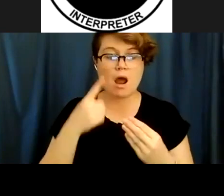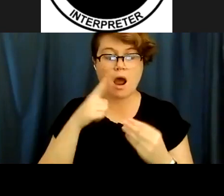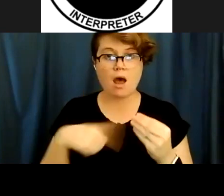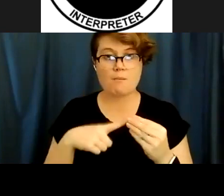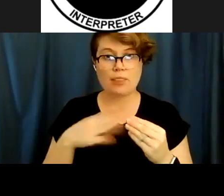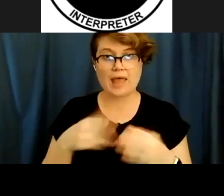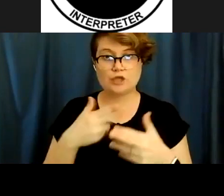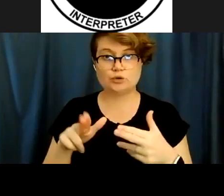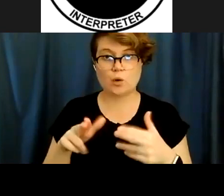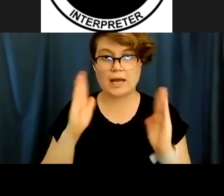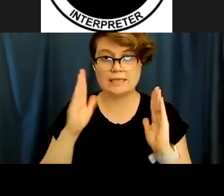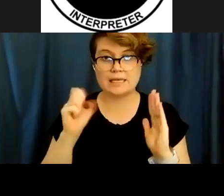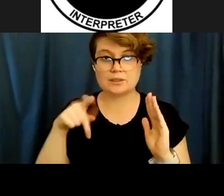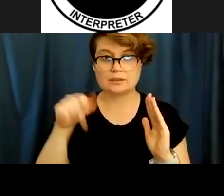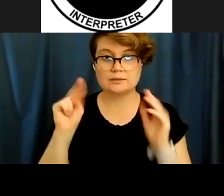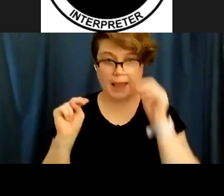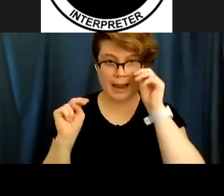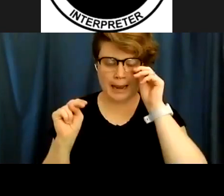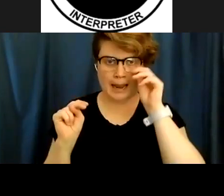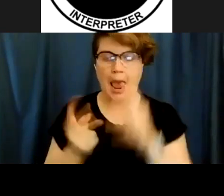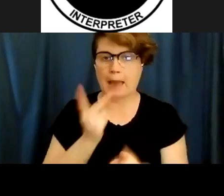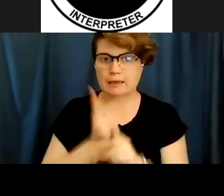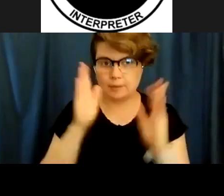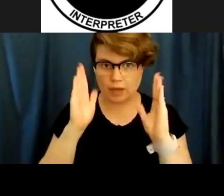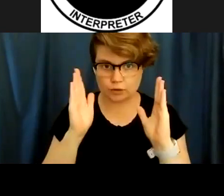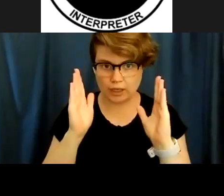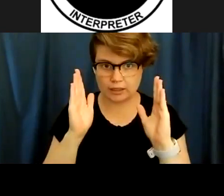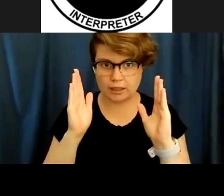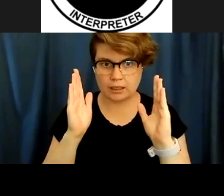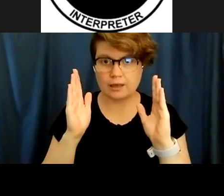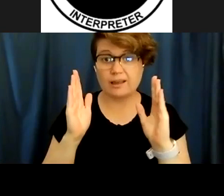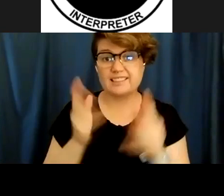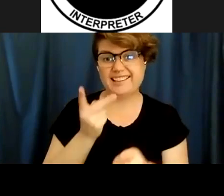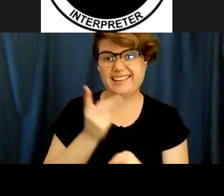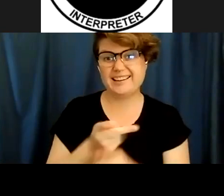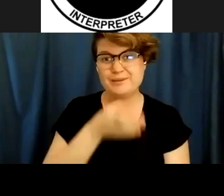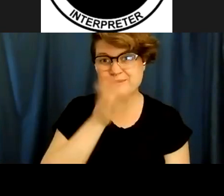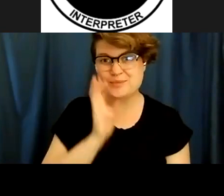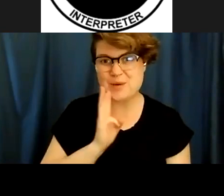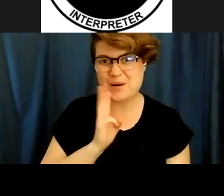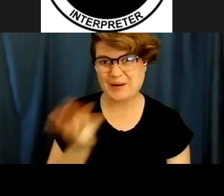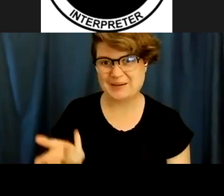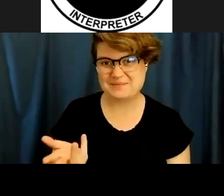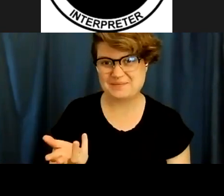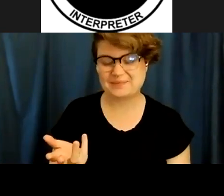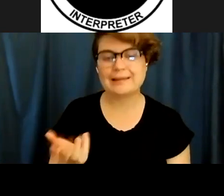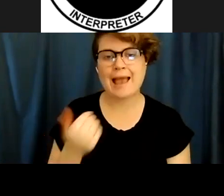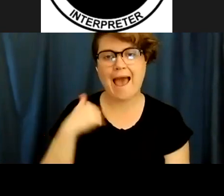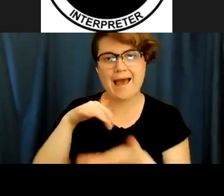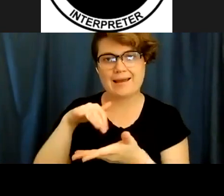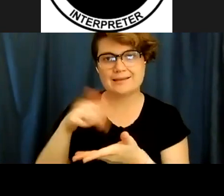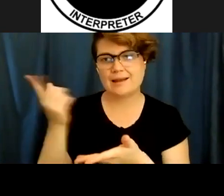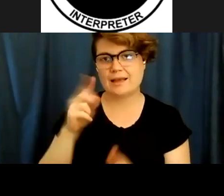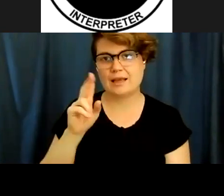shorter attention spans and remaining concentrated is staying hydrated. So there was a study done at the University